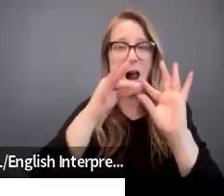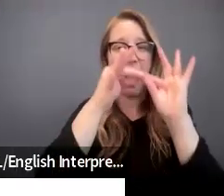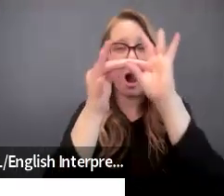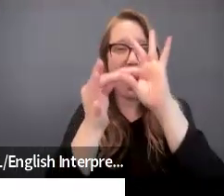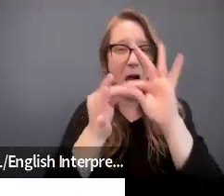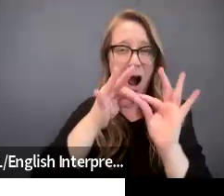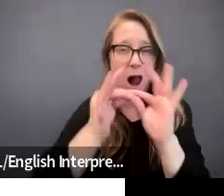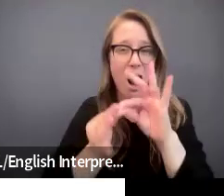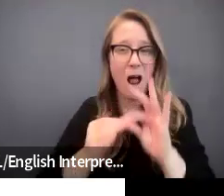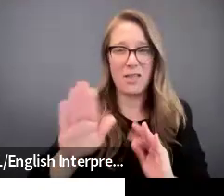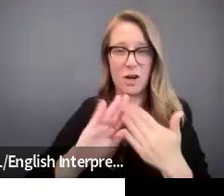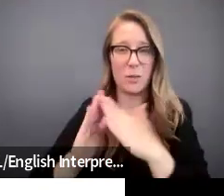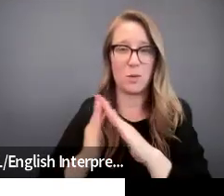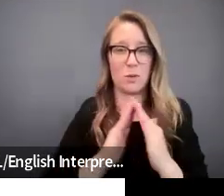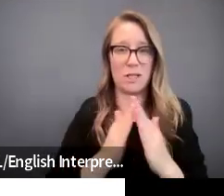their communities.